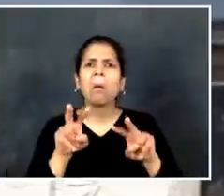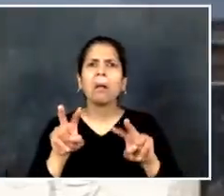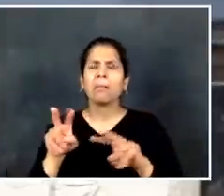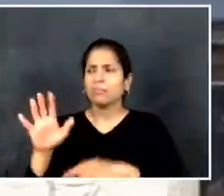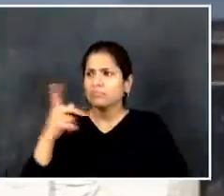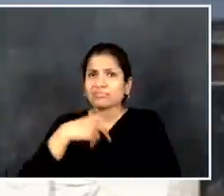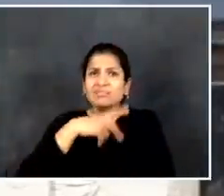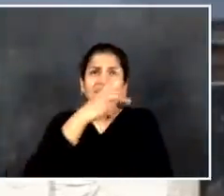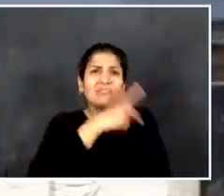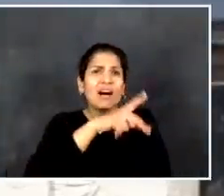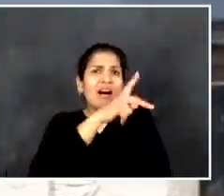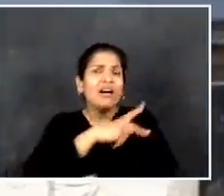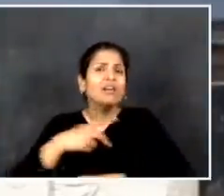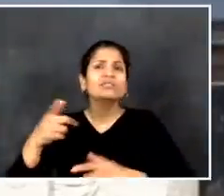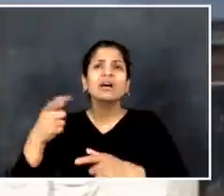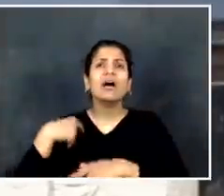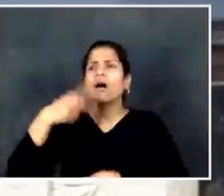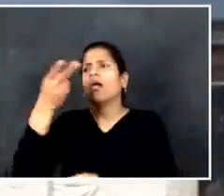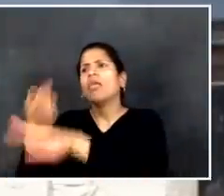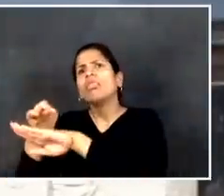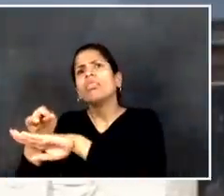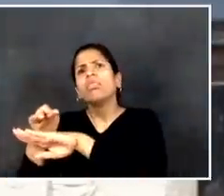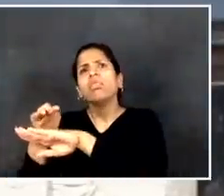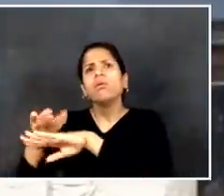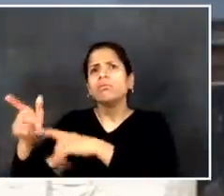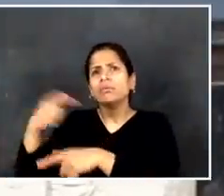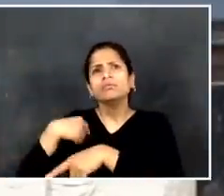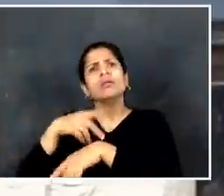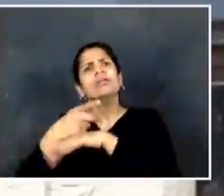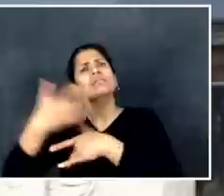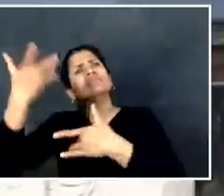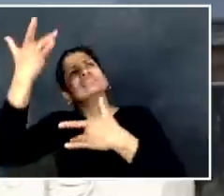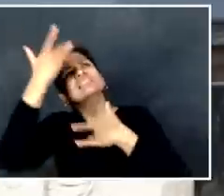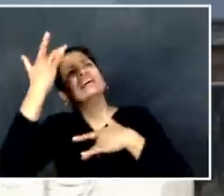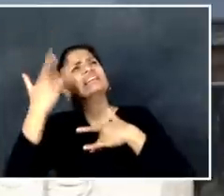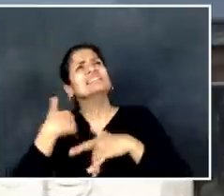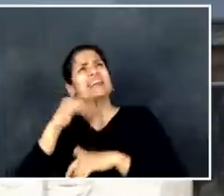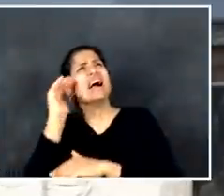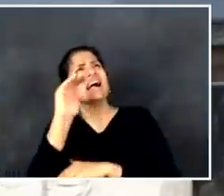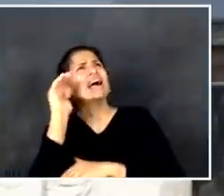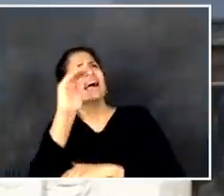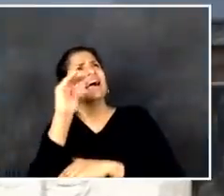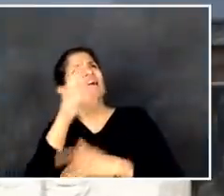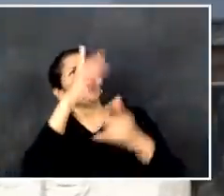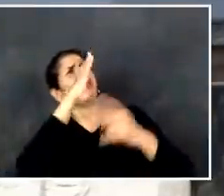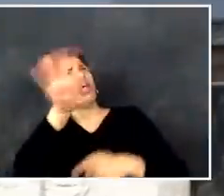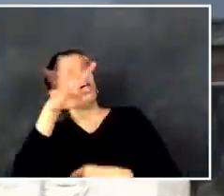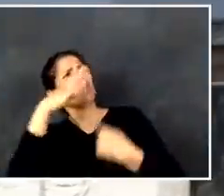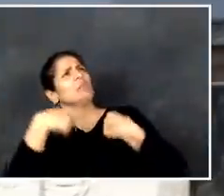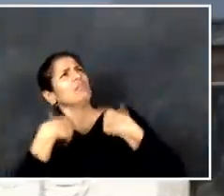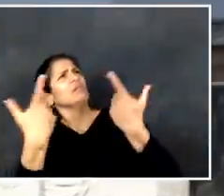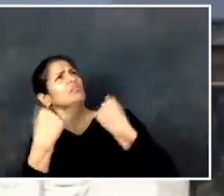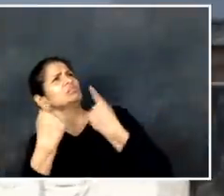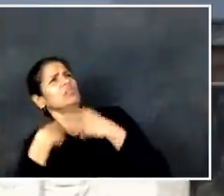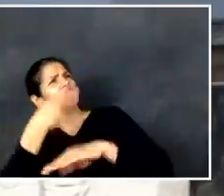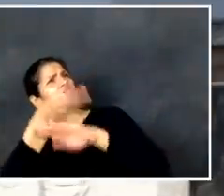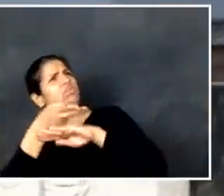empty oxygen tanks, taking hours and hours to get food or water. Again, some of these are confirmed, some aren't, because no one's allowed into the